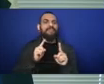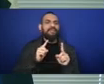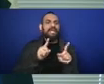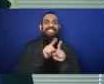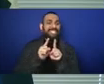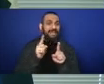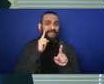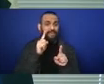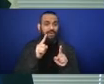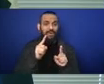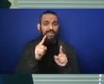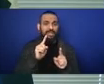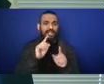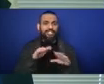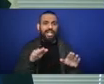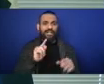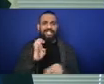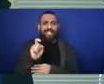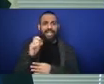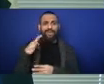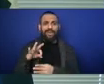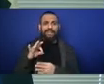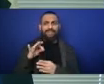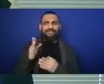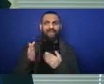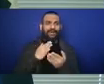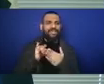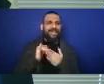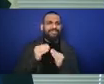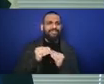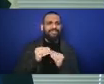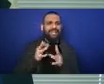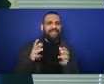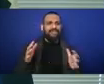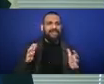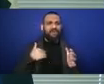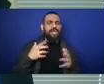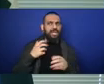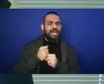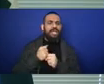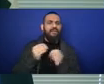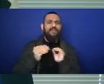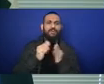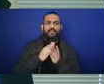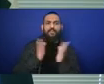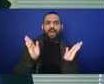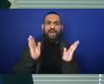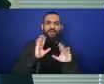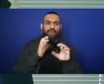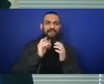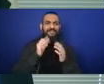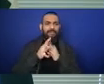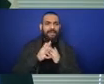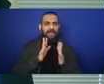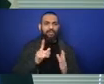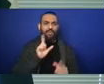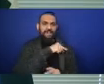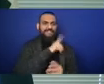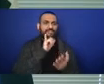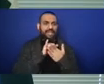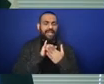so that every business, if it wanted to, depending on revenue, depending on losses, et cetera, could potentially